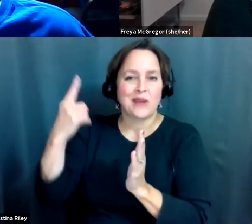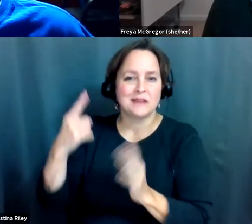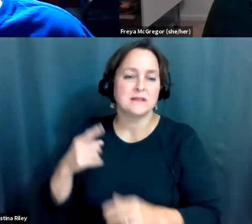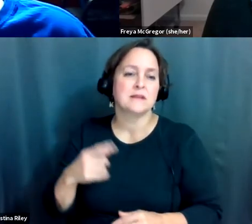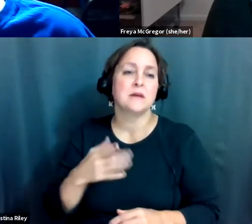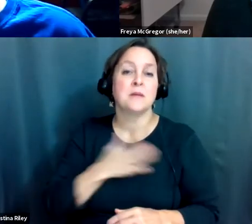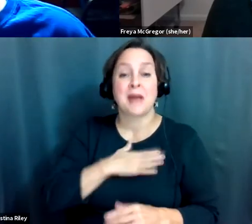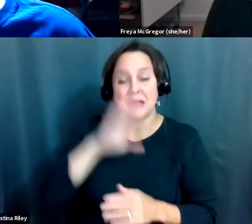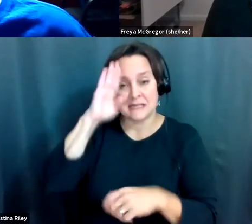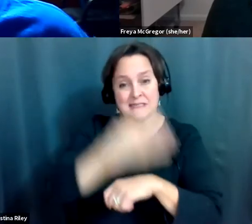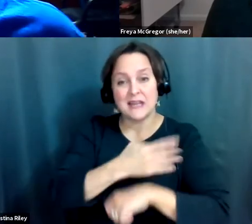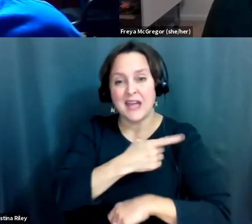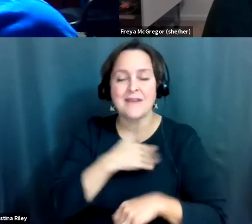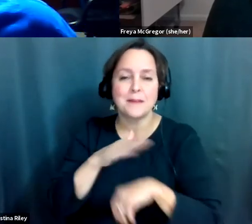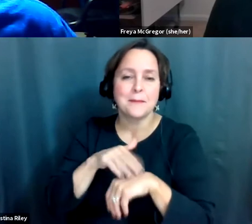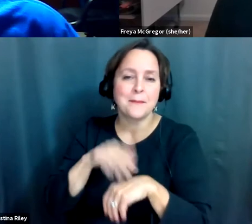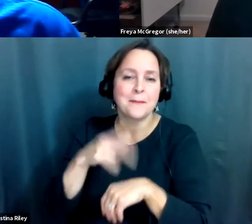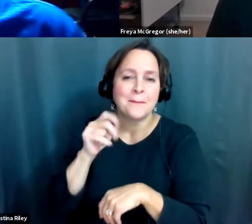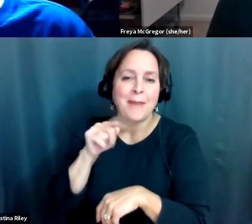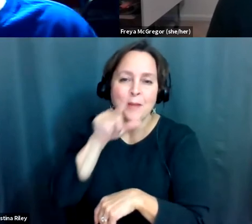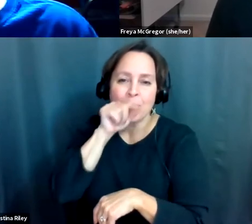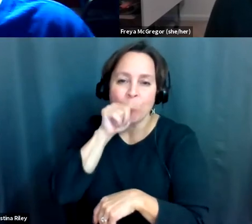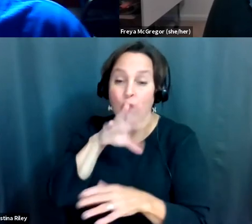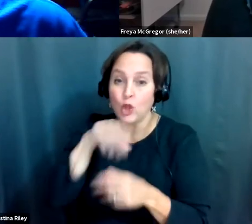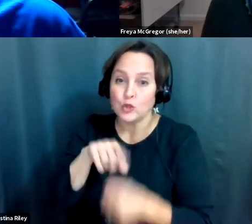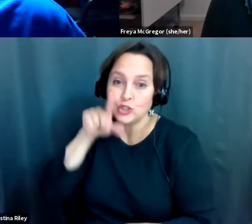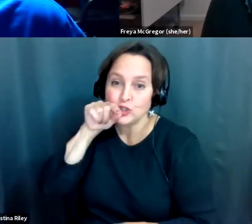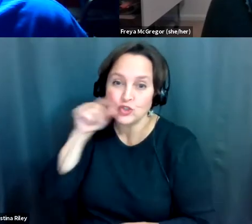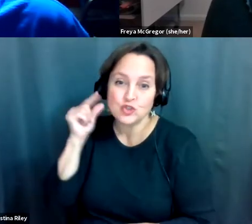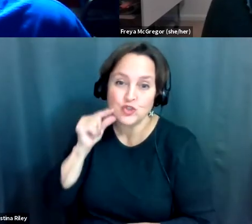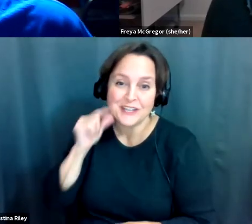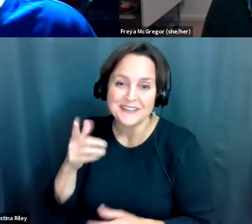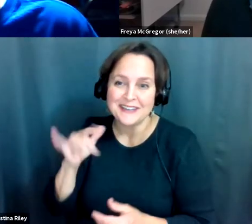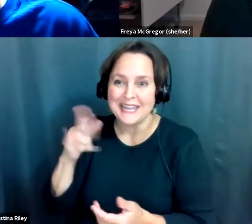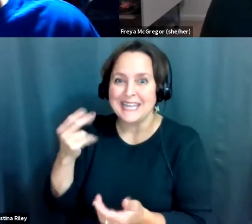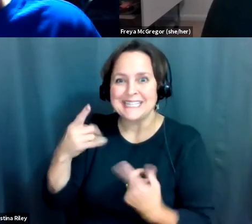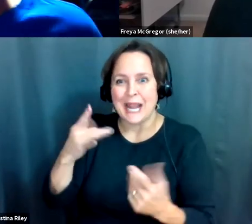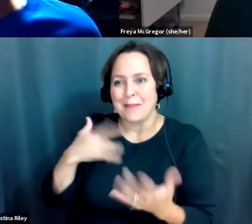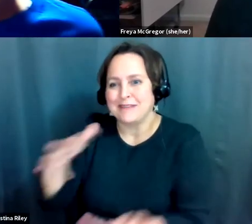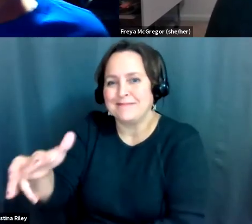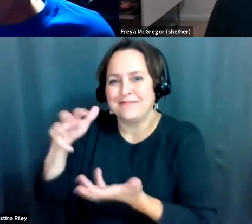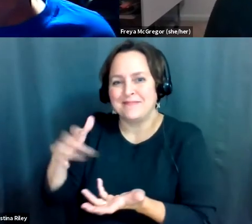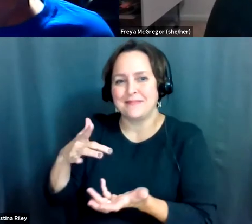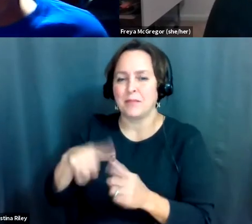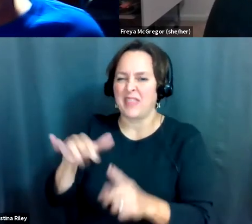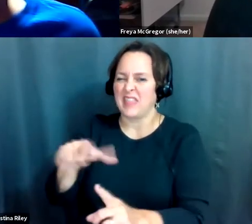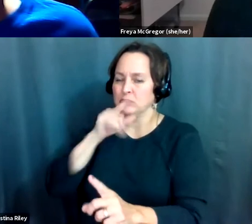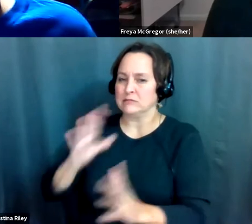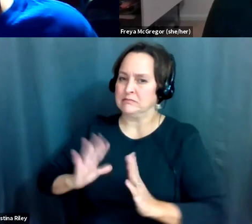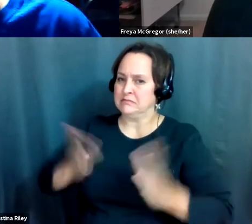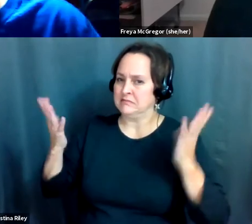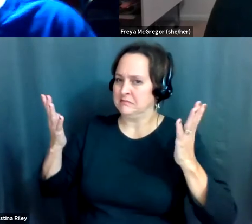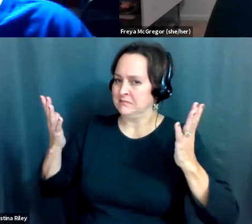couple of pet birds, including chickens, which one of which he grabbed once and let me feel it. It wasn't very happy about that though.